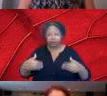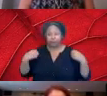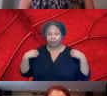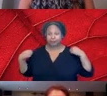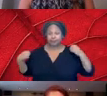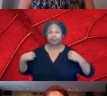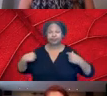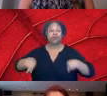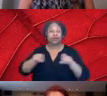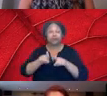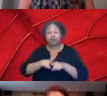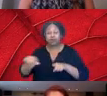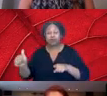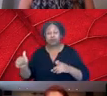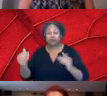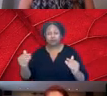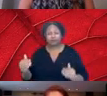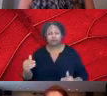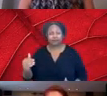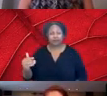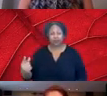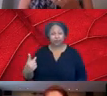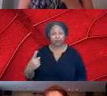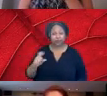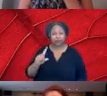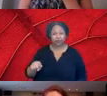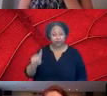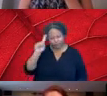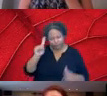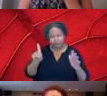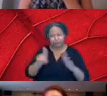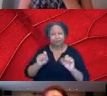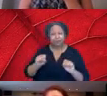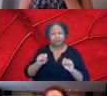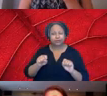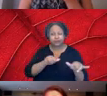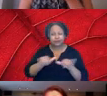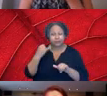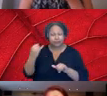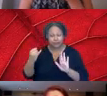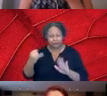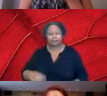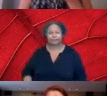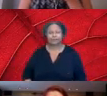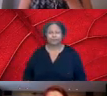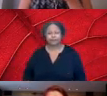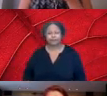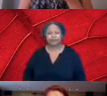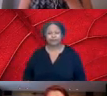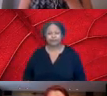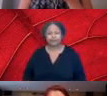And then another question might be around, similarly, what must have